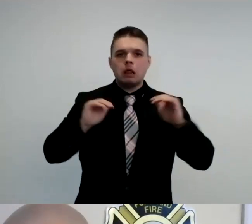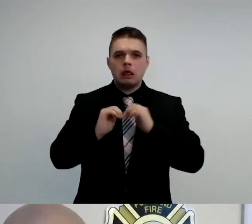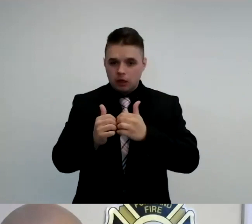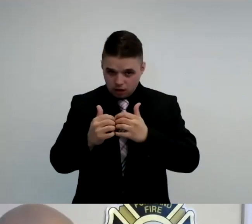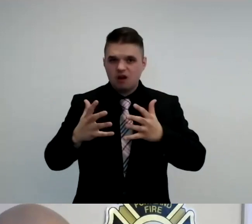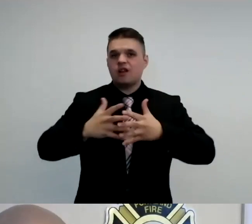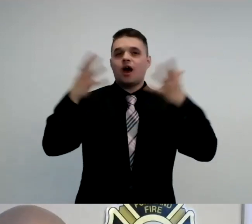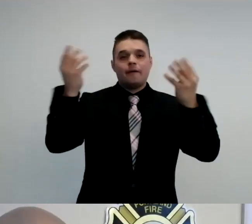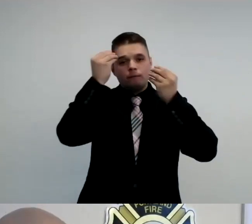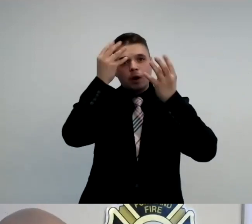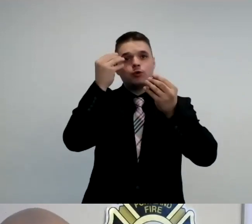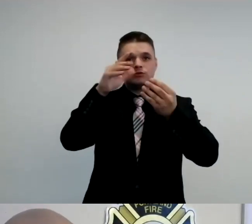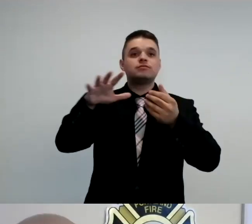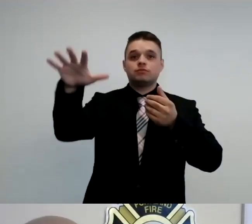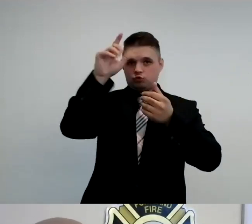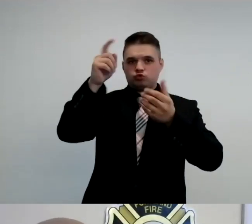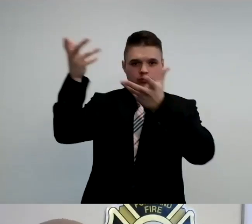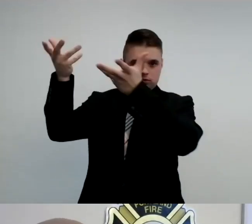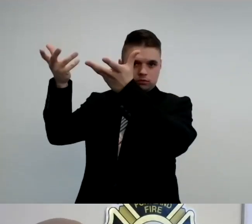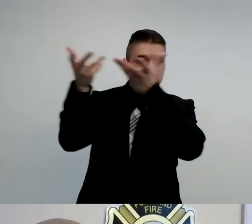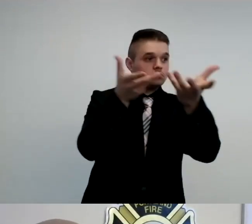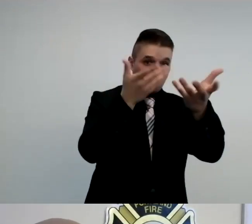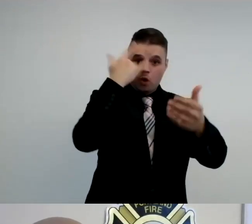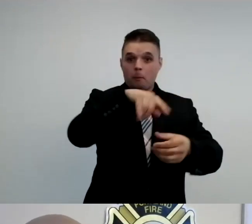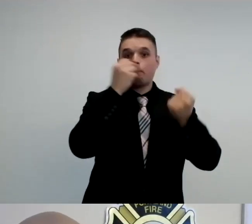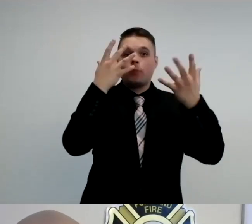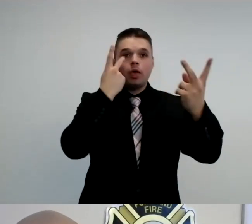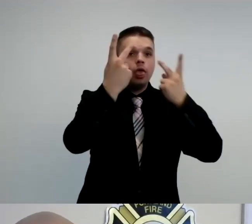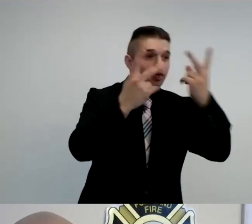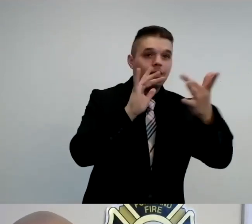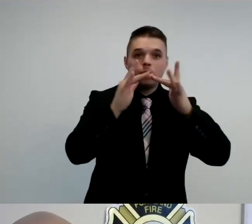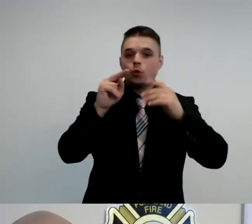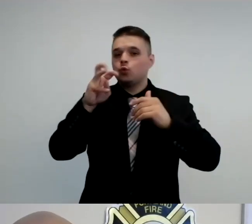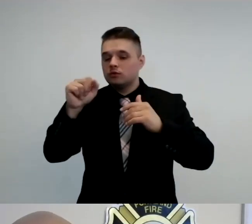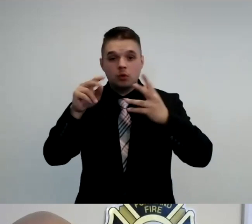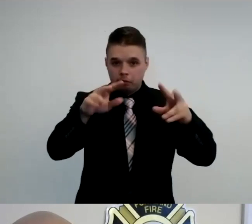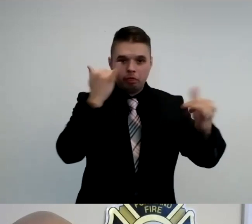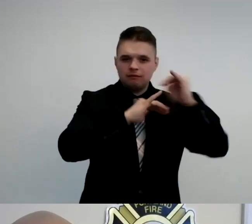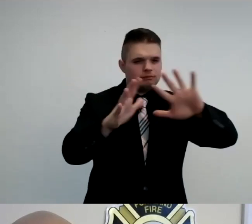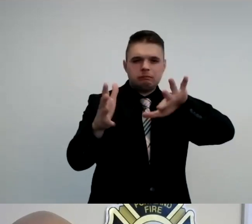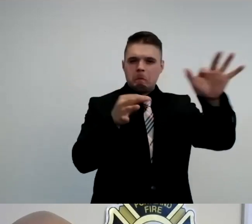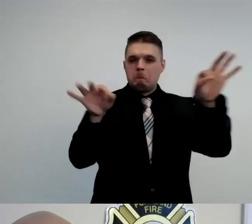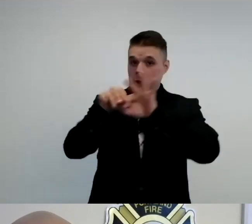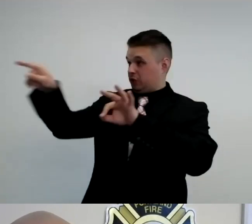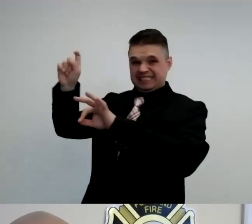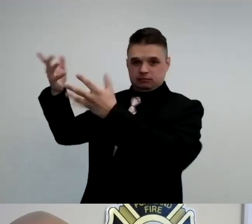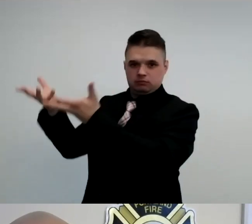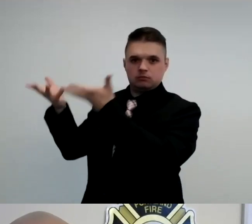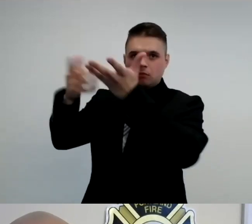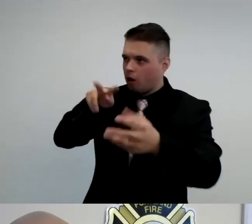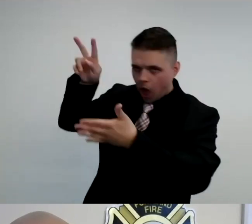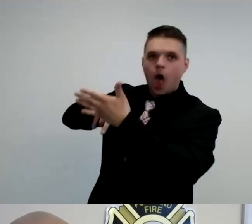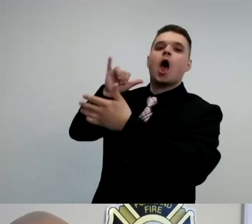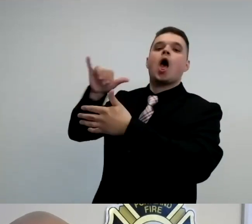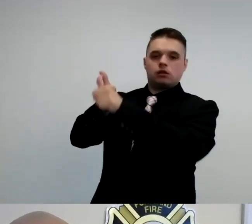be quite confusing, sometimes contradictory. And we feel that this tool, which is based on the best evidence out there in